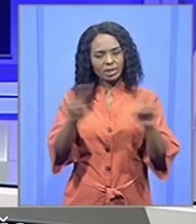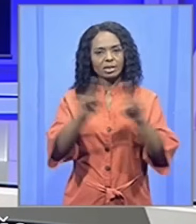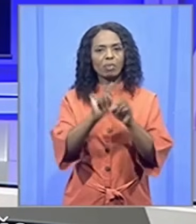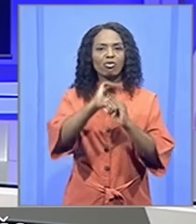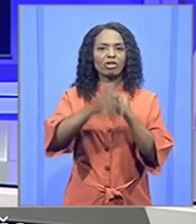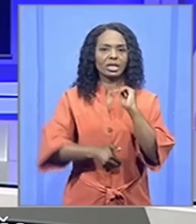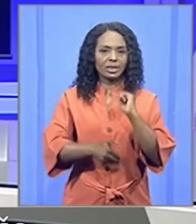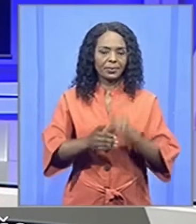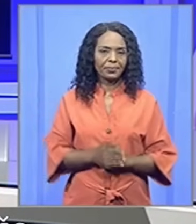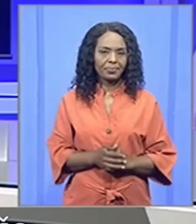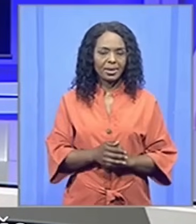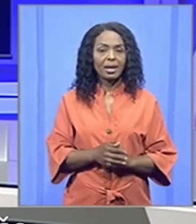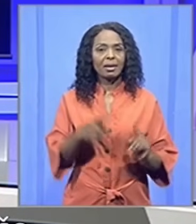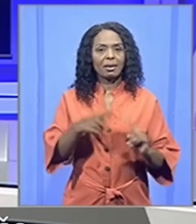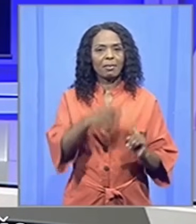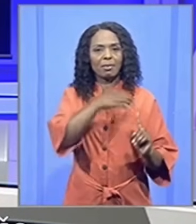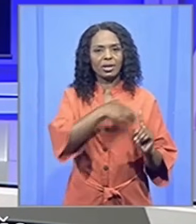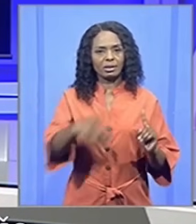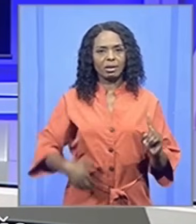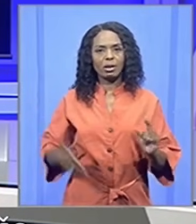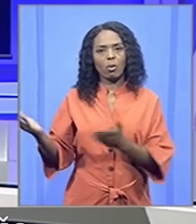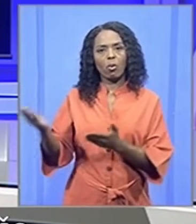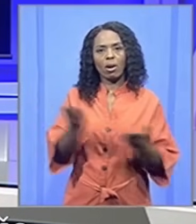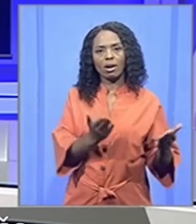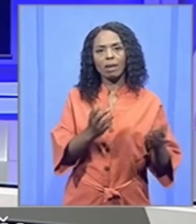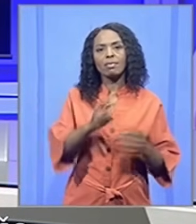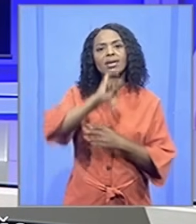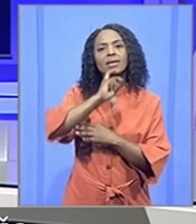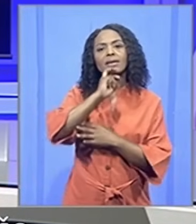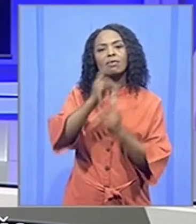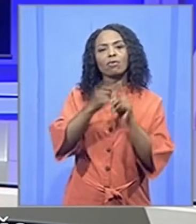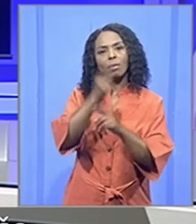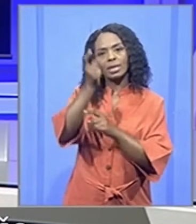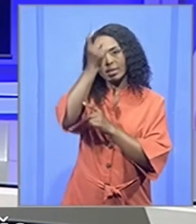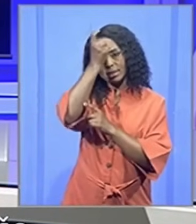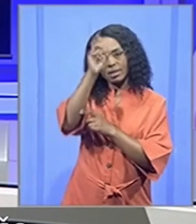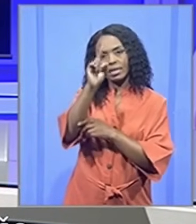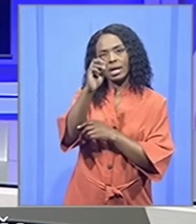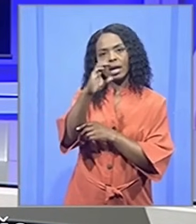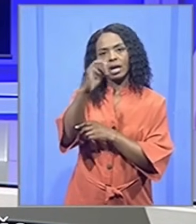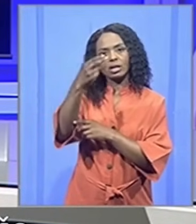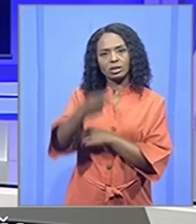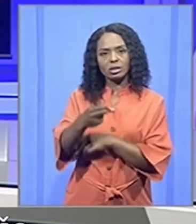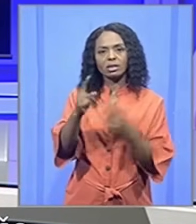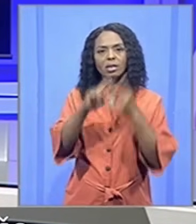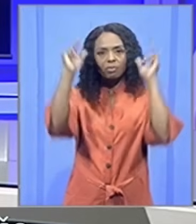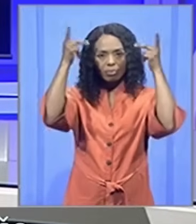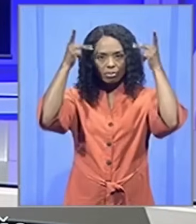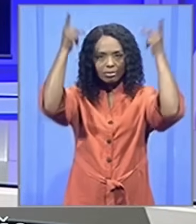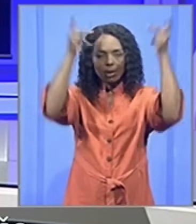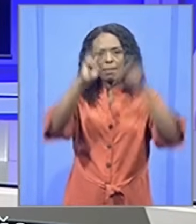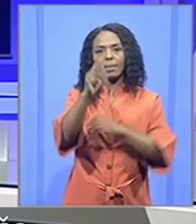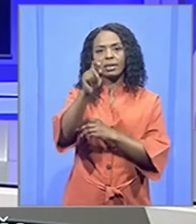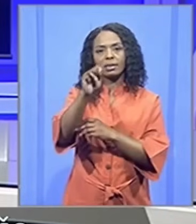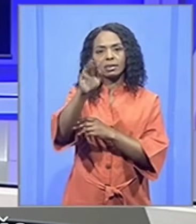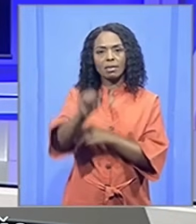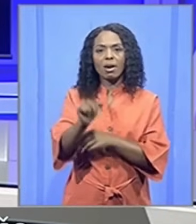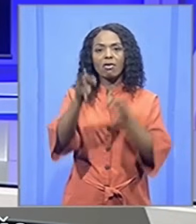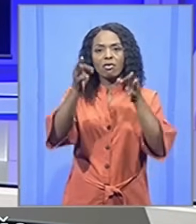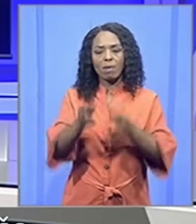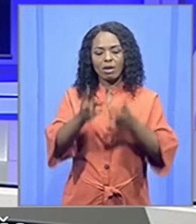tšhireletšo. Mopresidente o amogetše kgoši ya Dutch Willem-Alexandra le kgošigadi Maxima ketelong ya bona ya semmušo